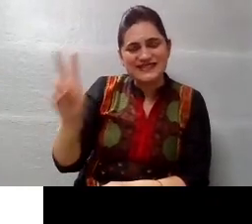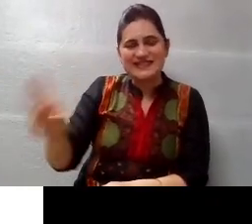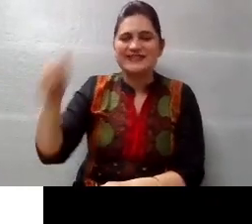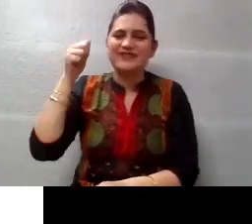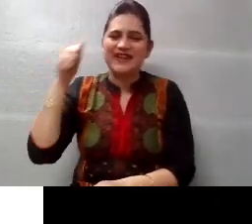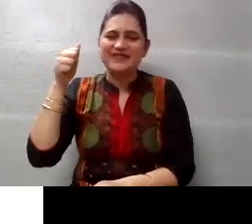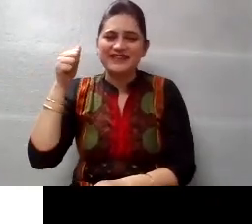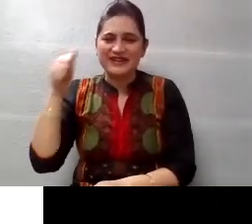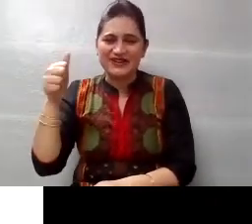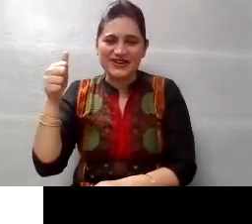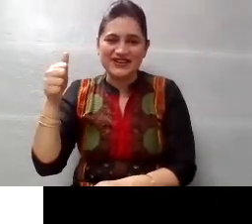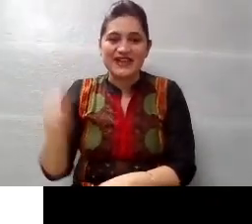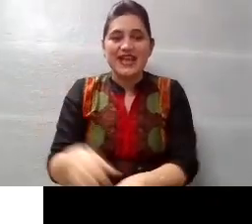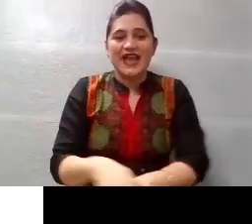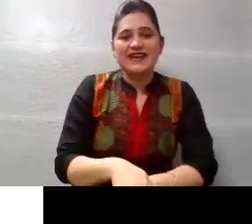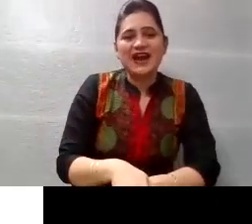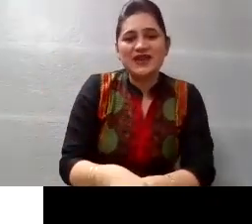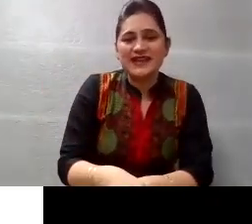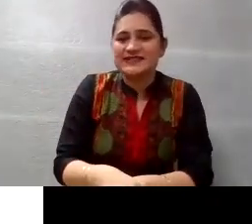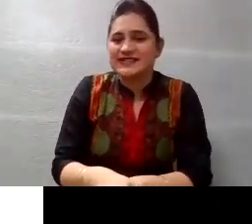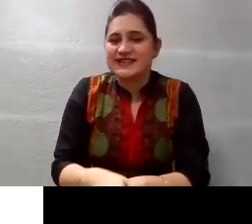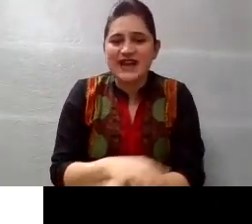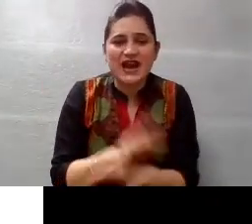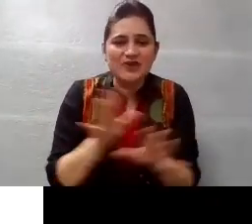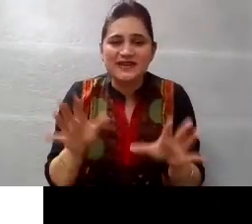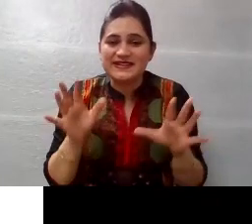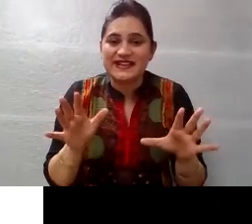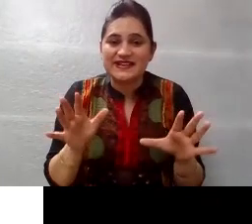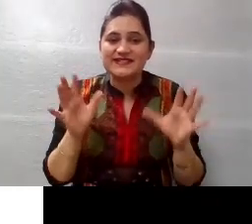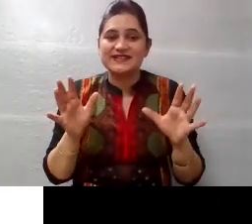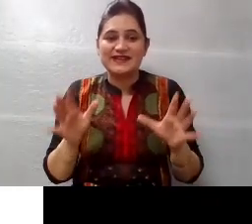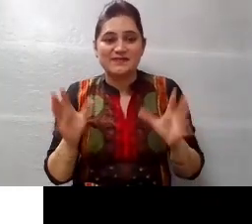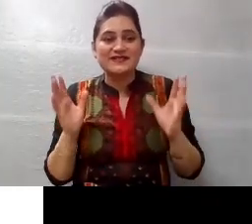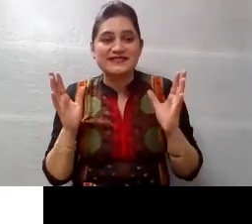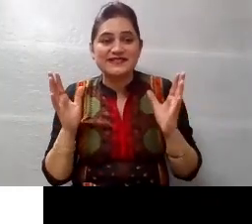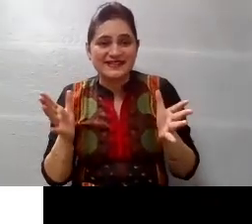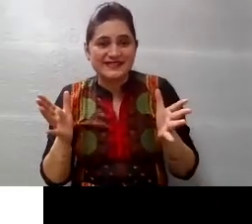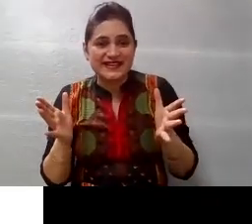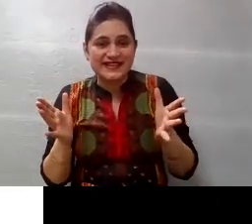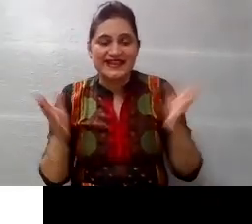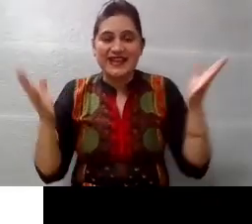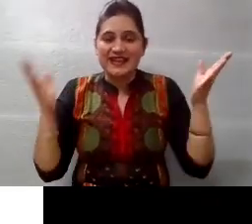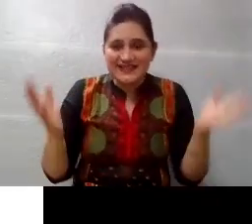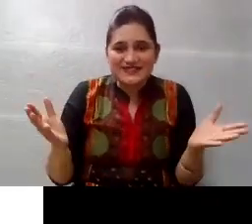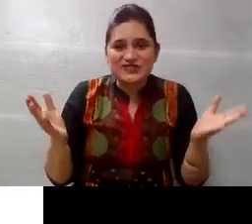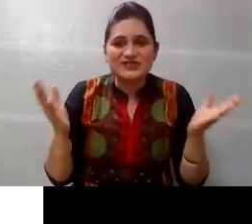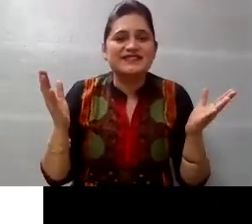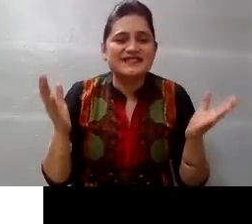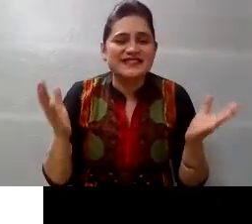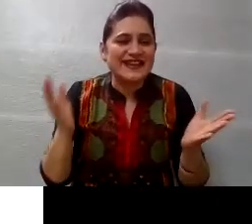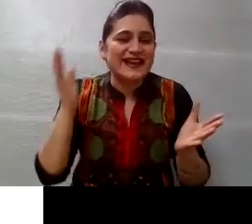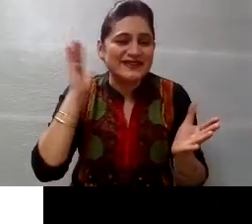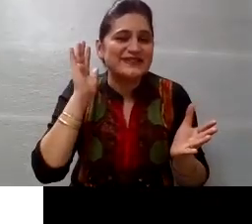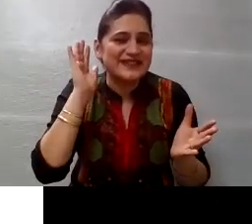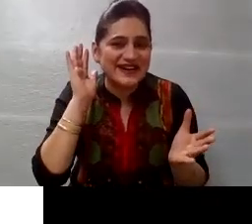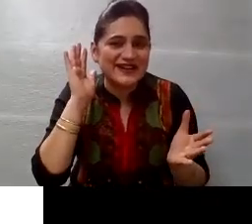20. One Very good. And now let's see how many tens in the number 60. Yes, children